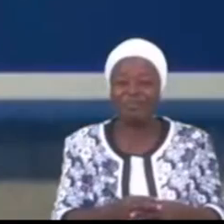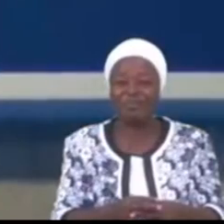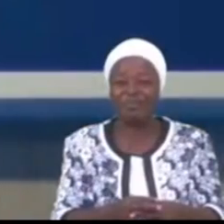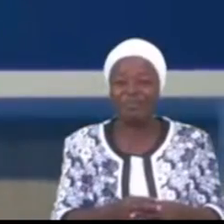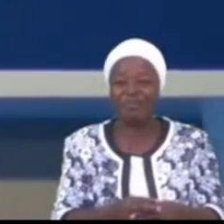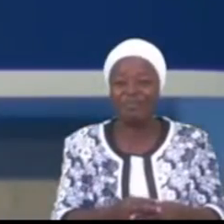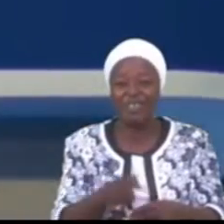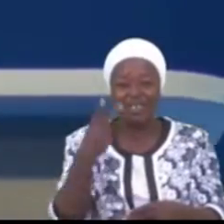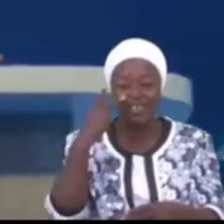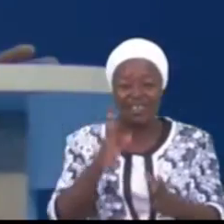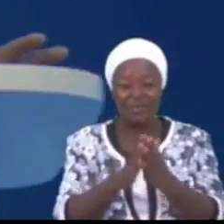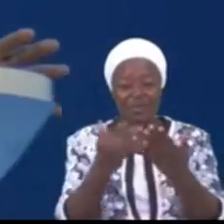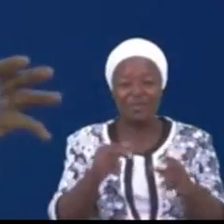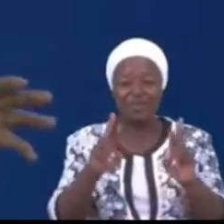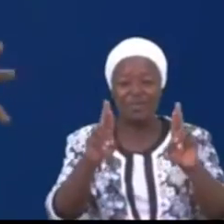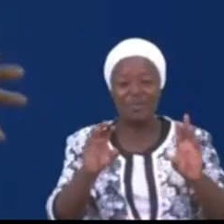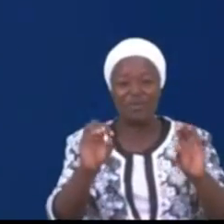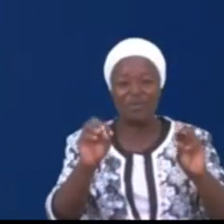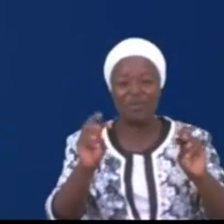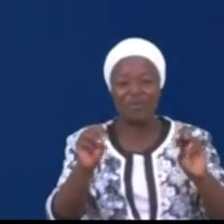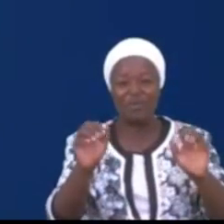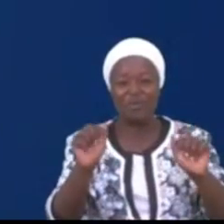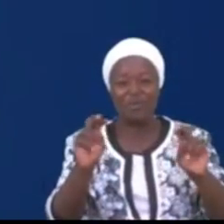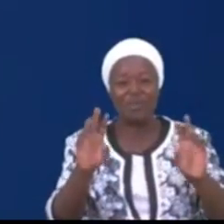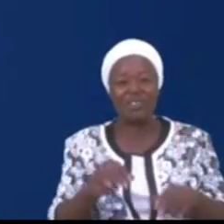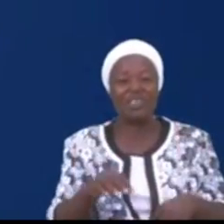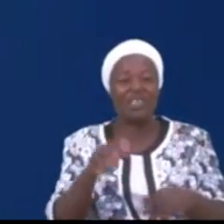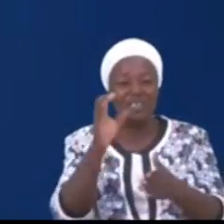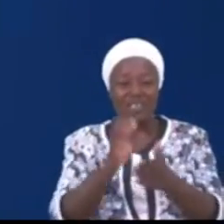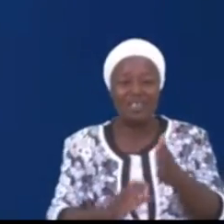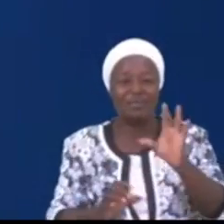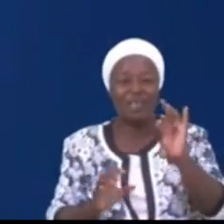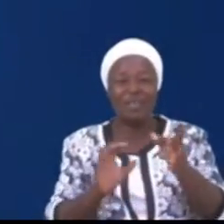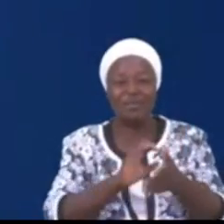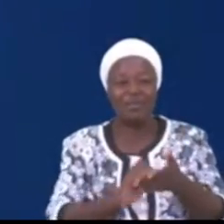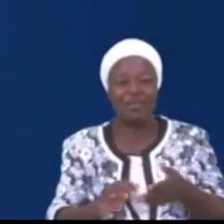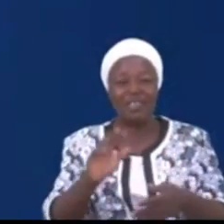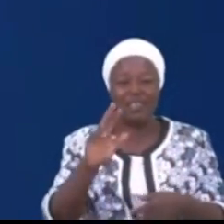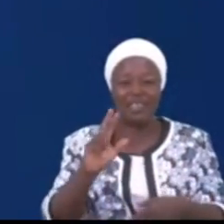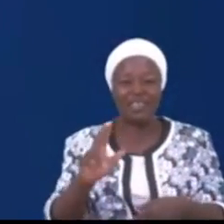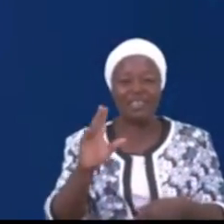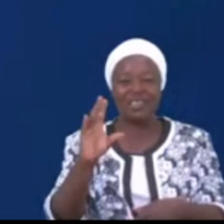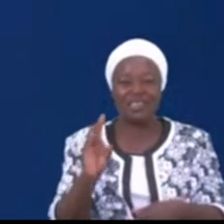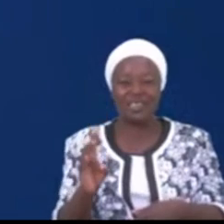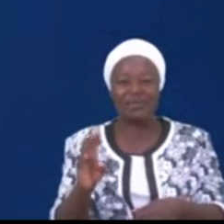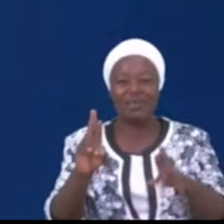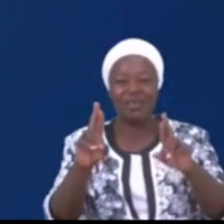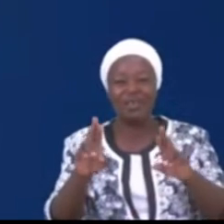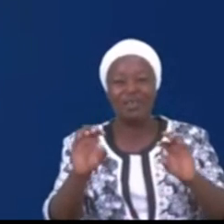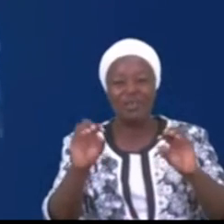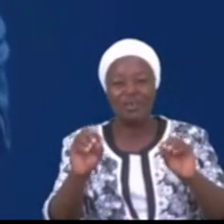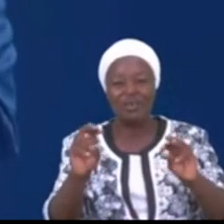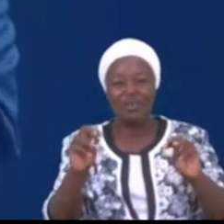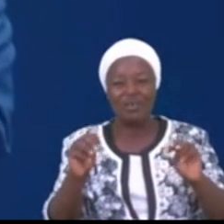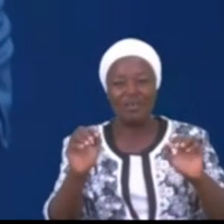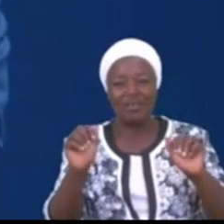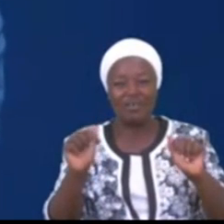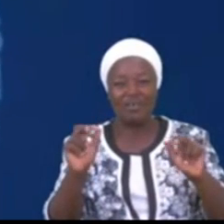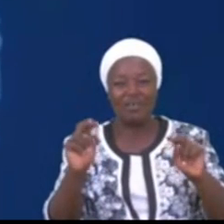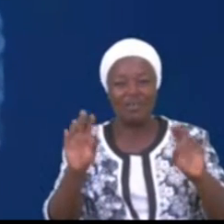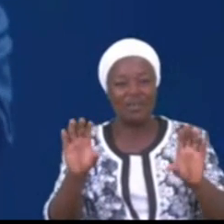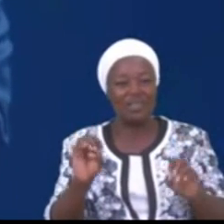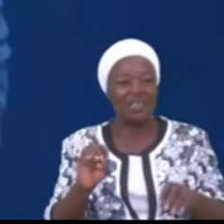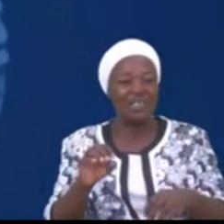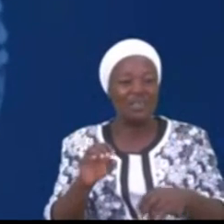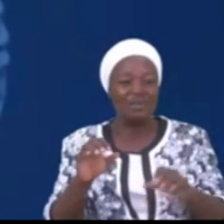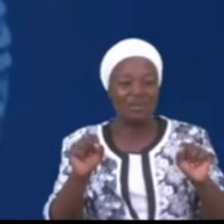Look at Romans chapter 8, verse 37. Romans chapter